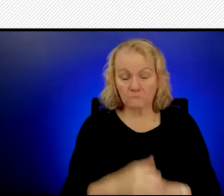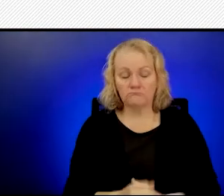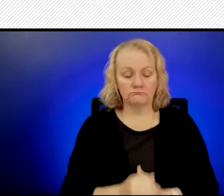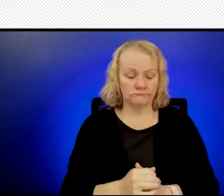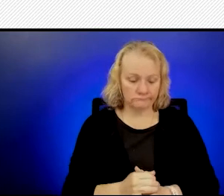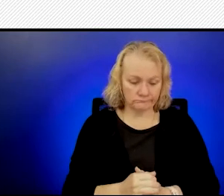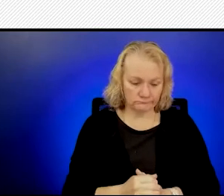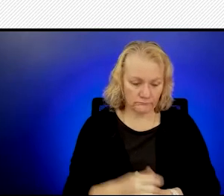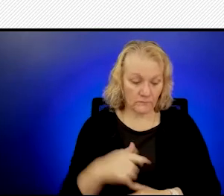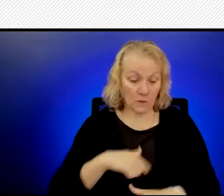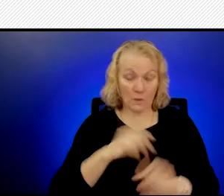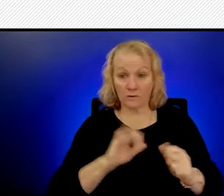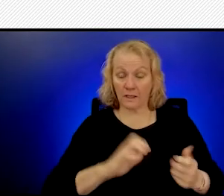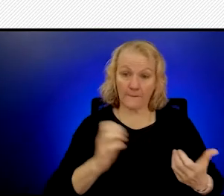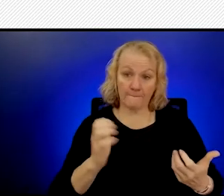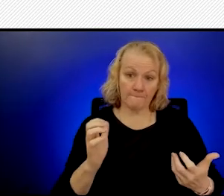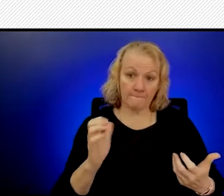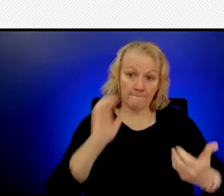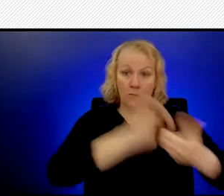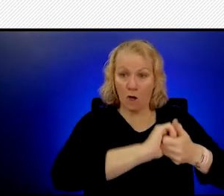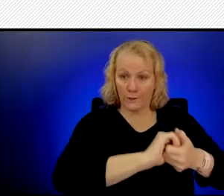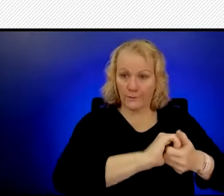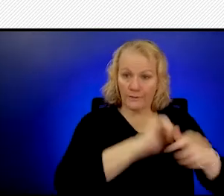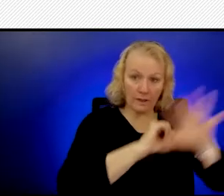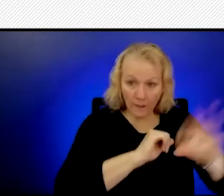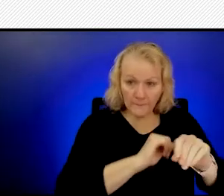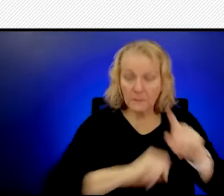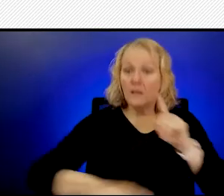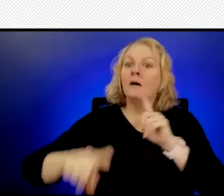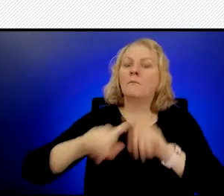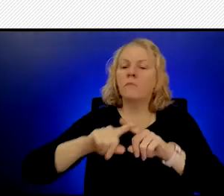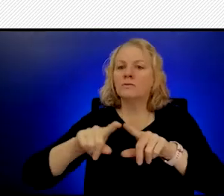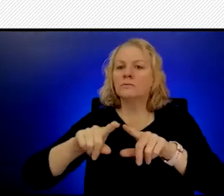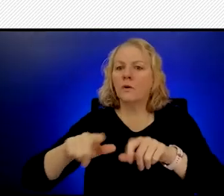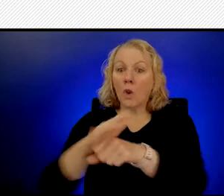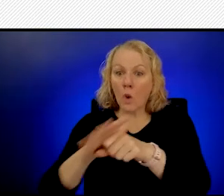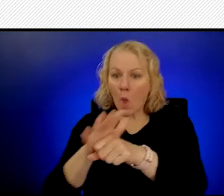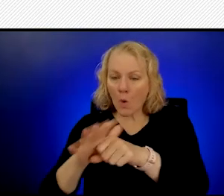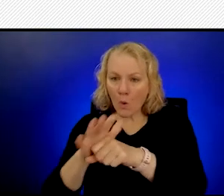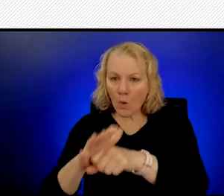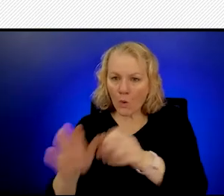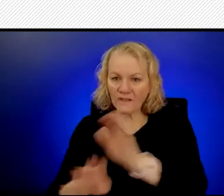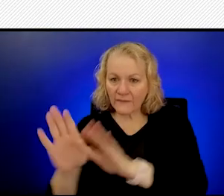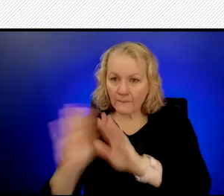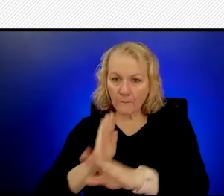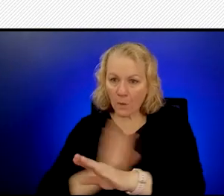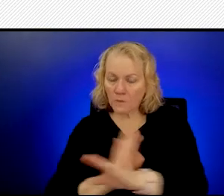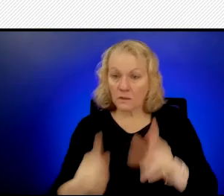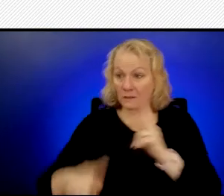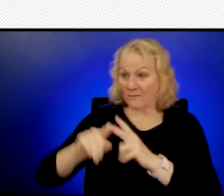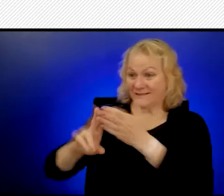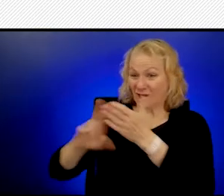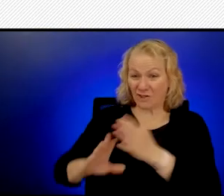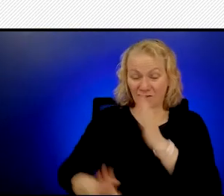can partner with employers and local workforce development boards and contractors to develop work-based